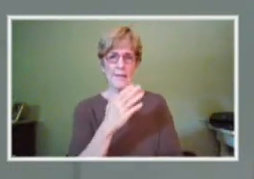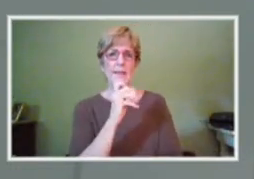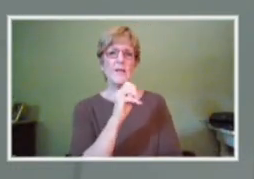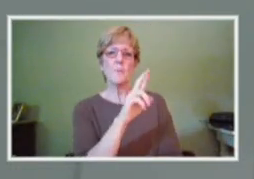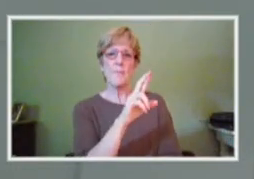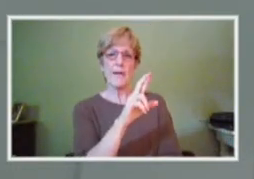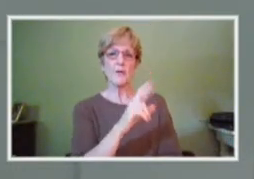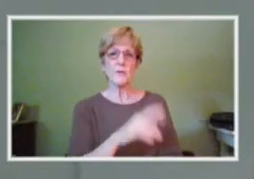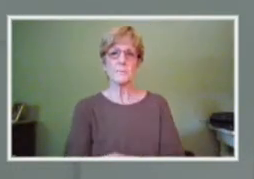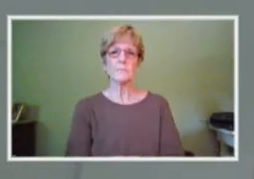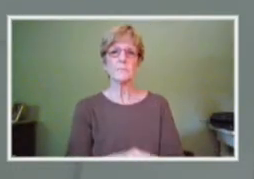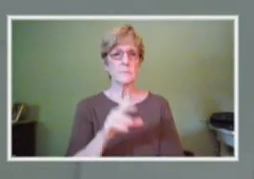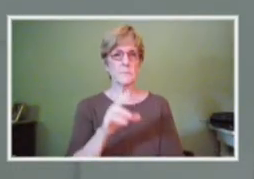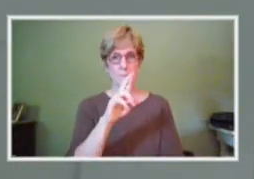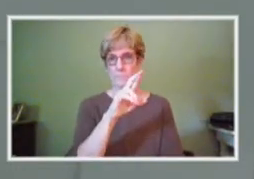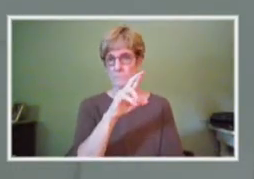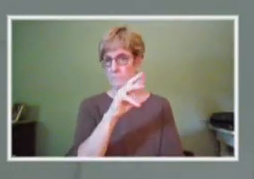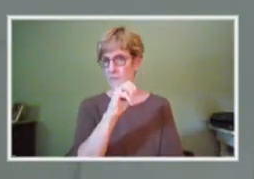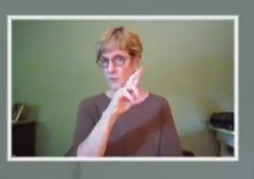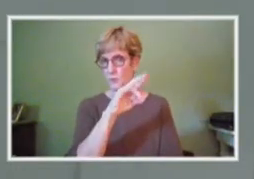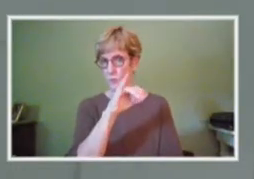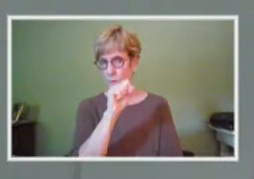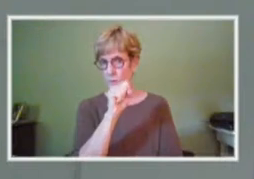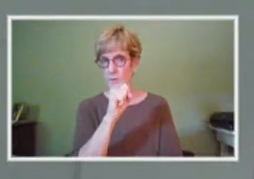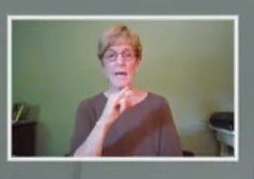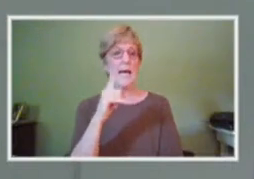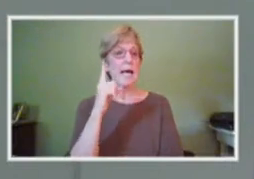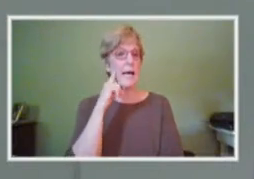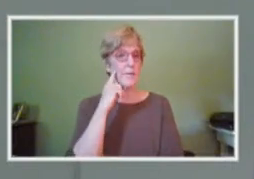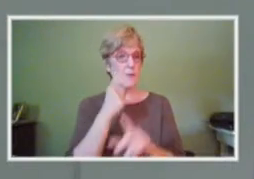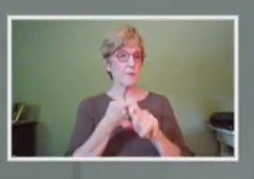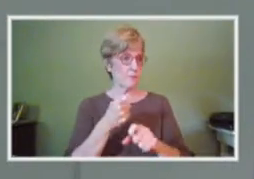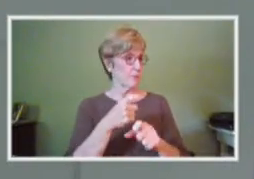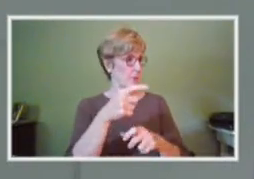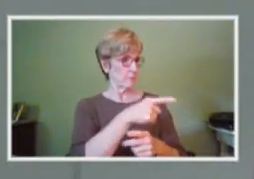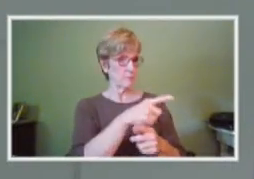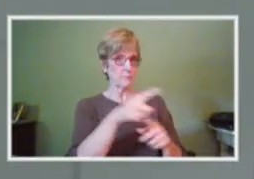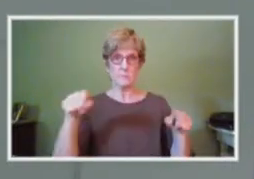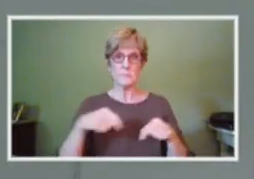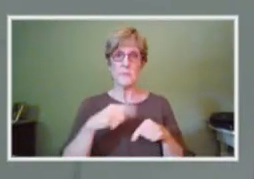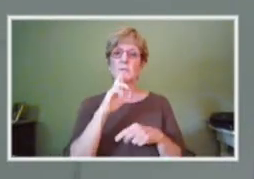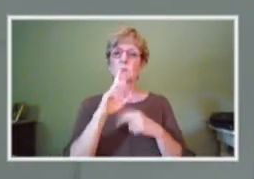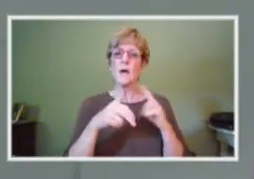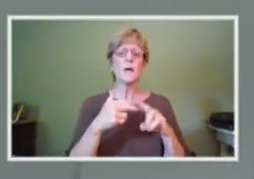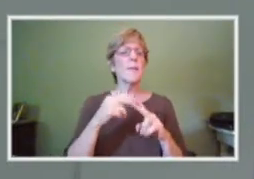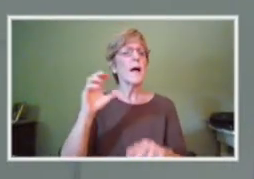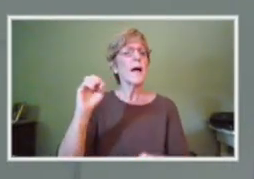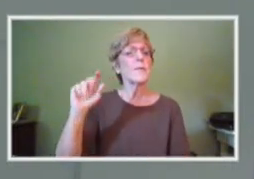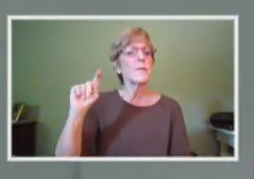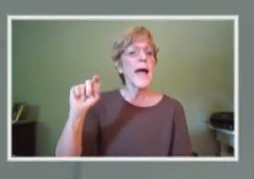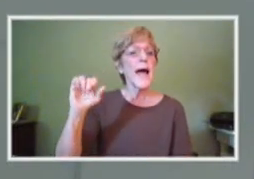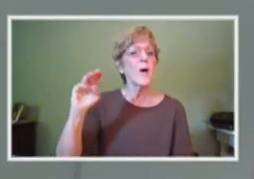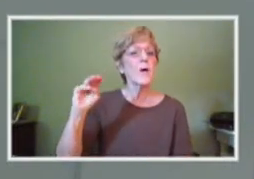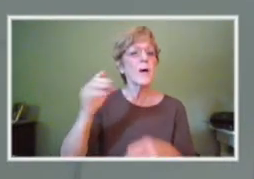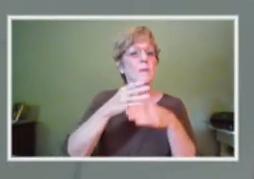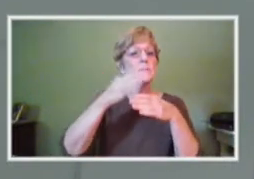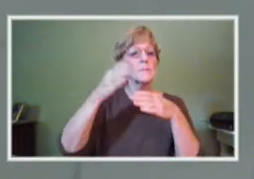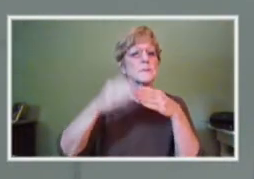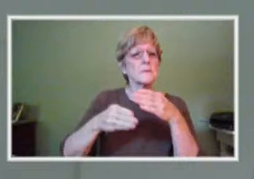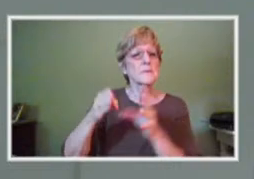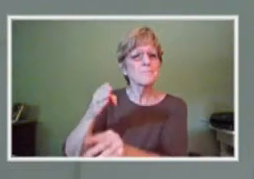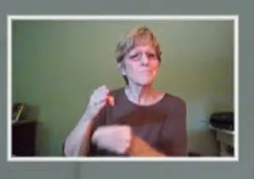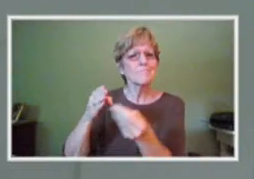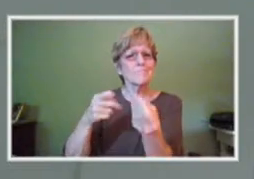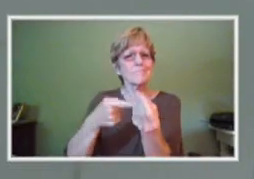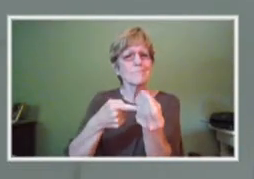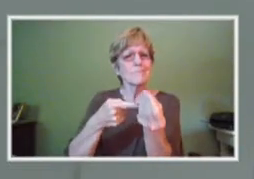Mr. Rios. I think you'll hear from my colleagues a focus on outcomes and our, the outcomes of our